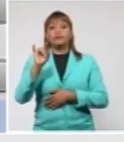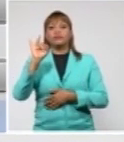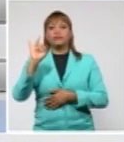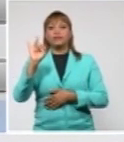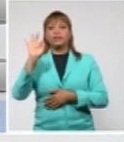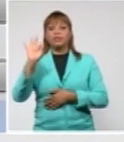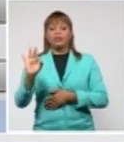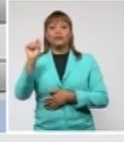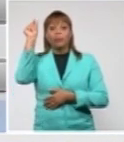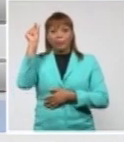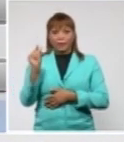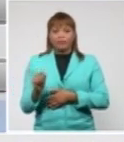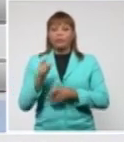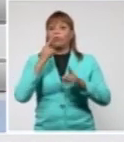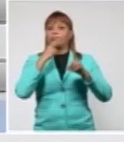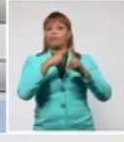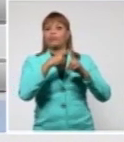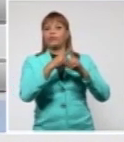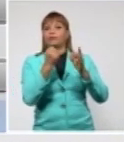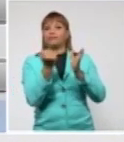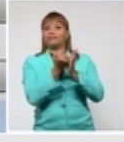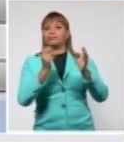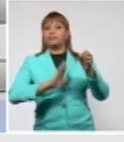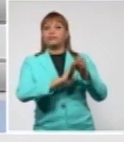691,743, of which